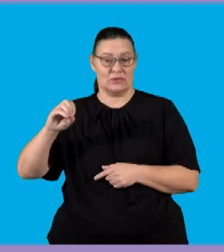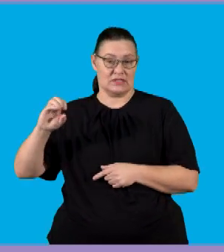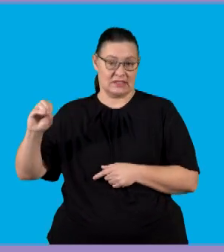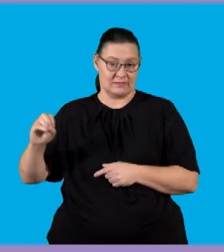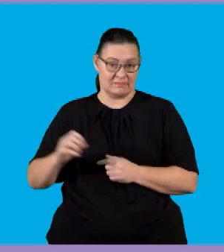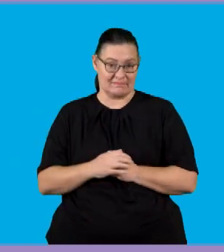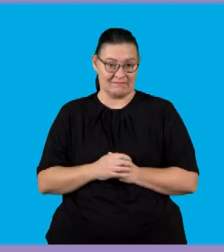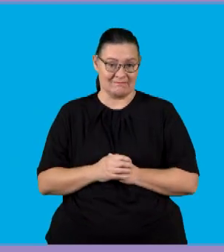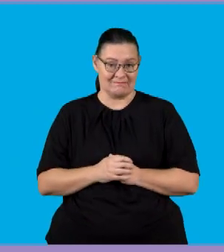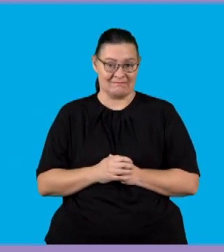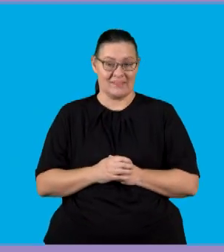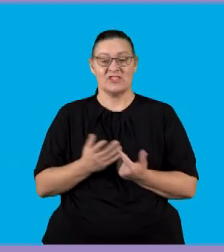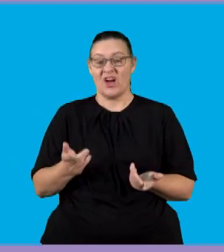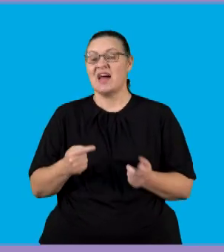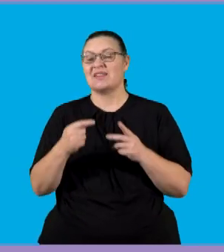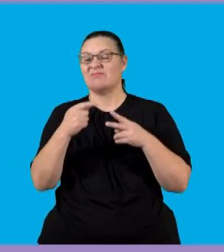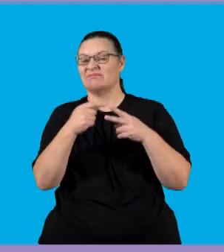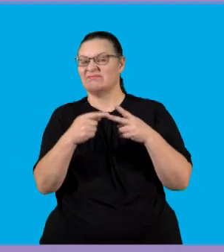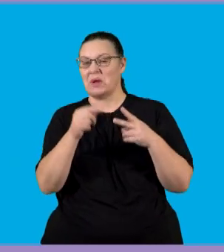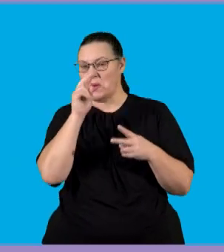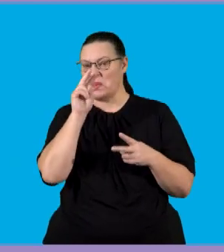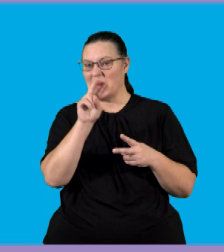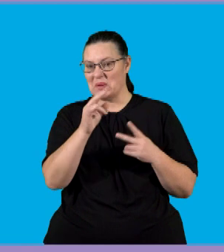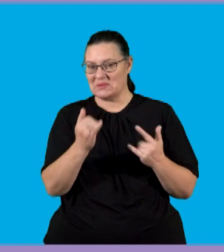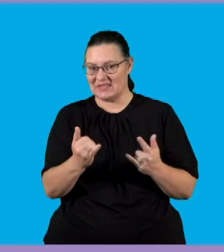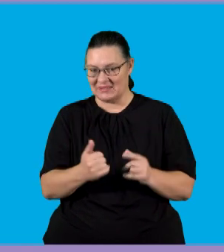30,000. So those are the keywords that we are going to be looking at